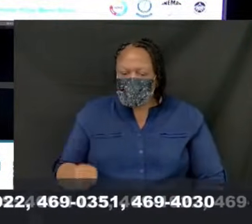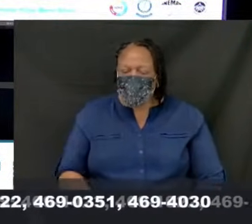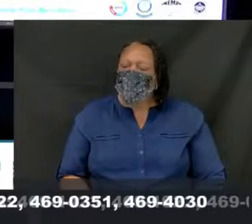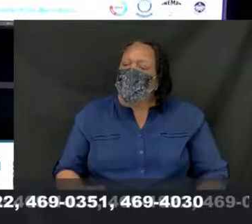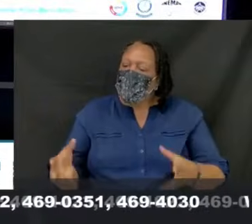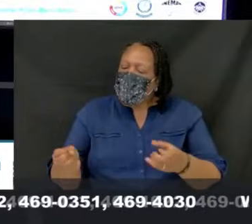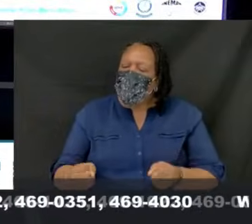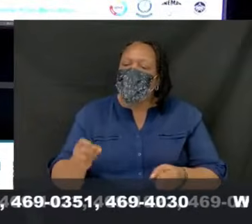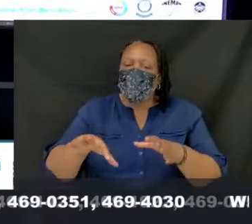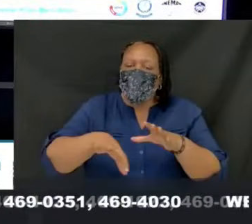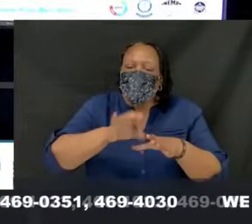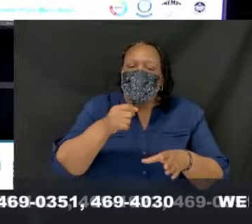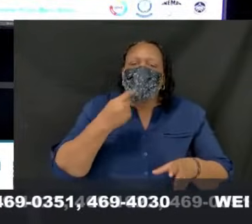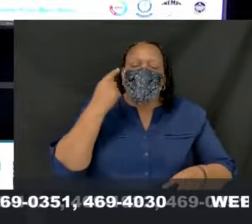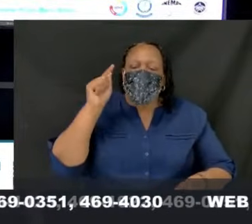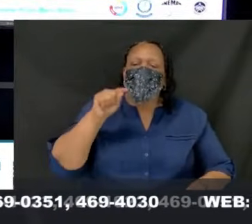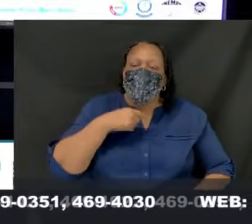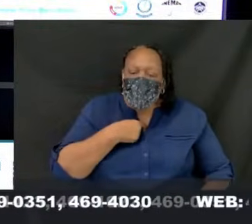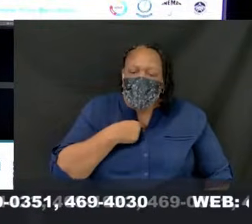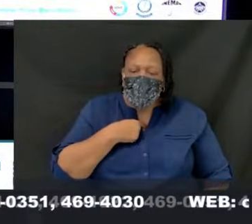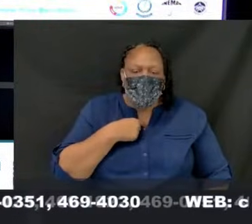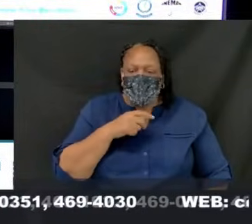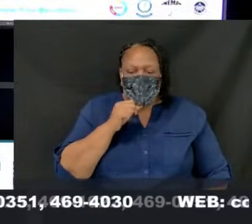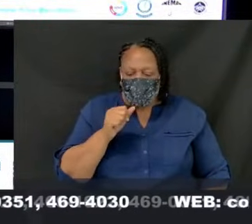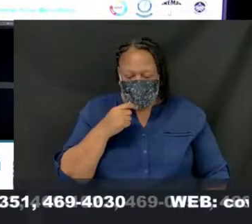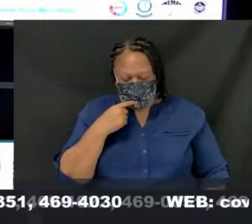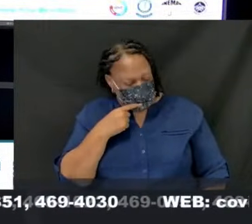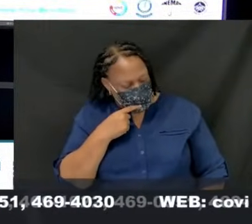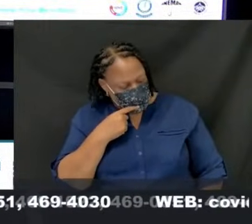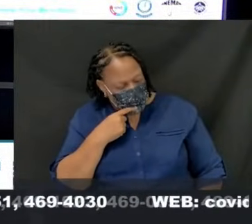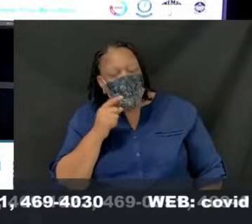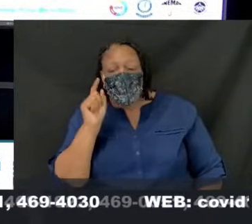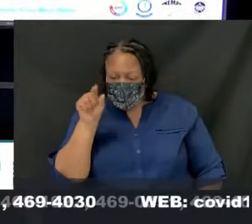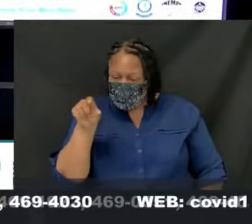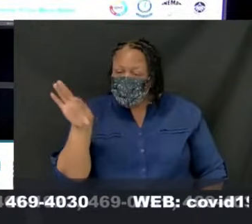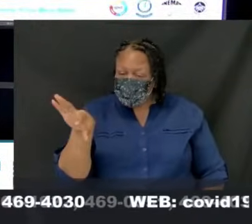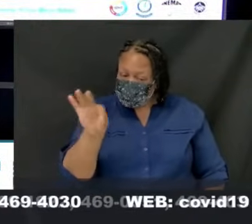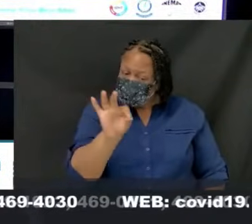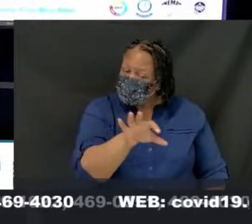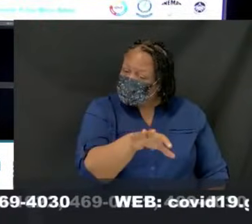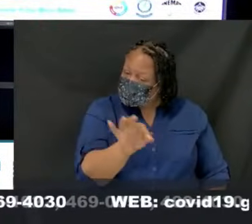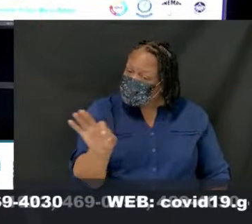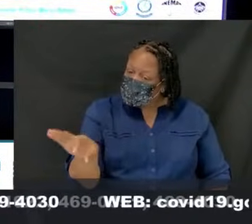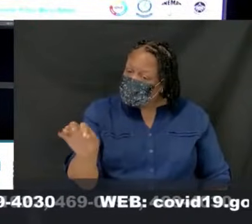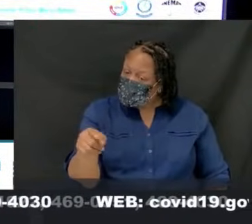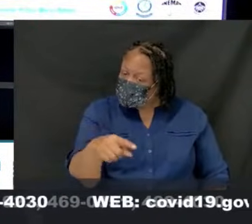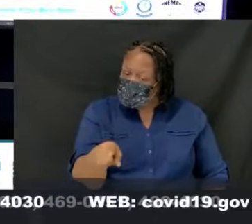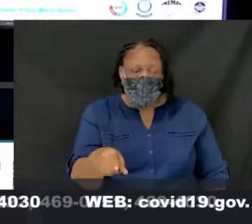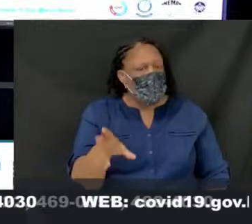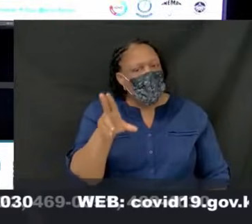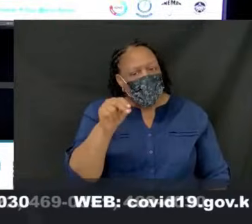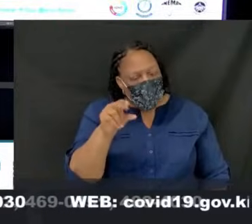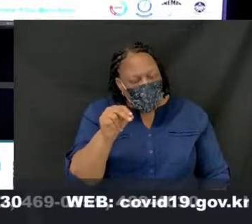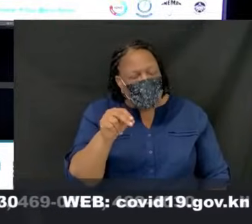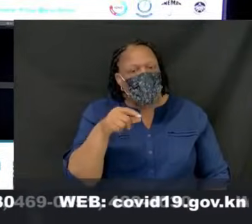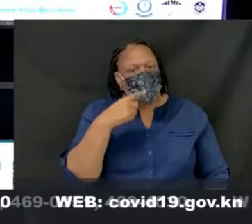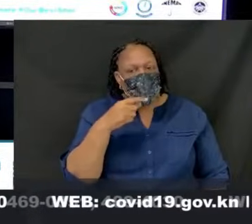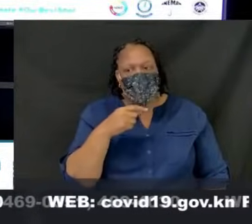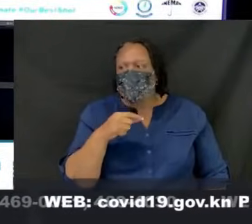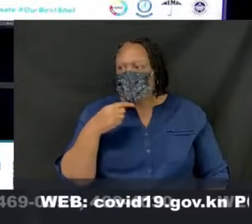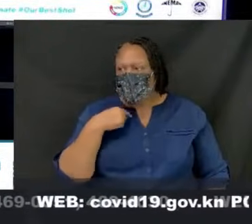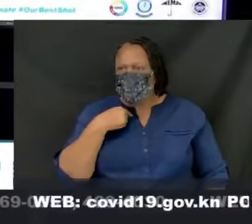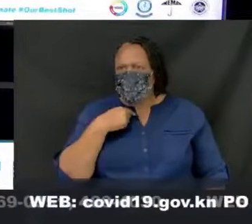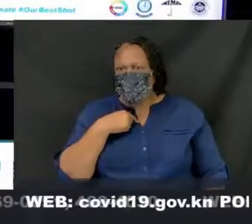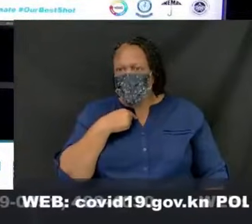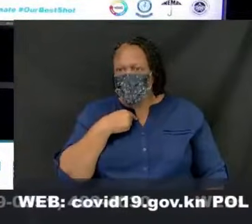them to vote where you want them to vote. And so I believe any politician, any leader should send a clear